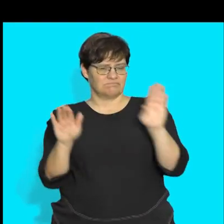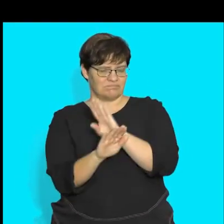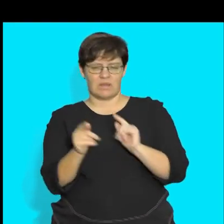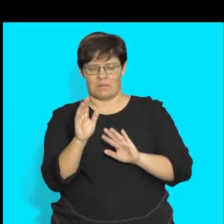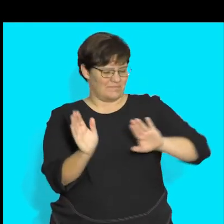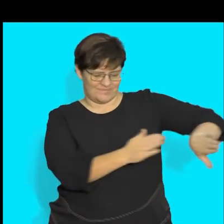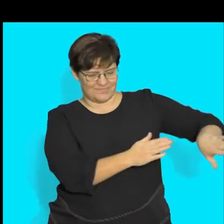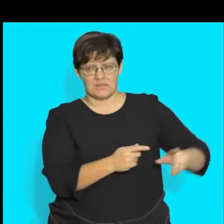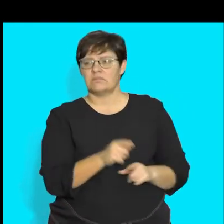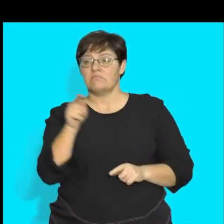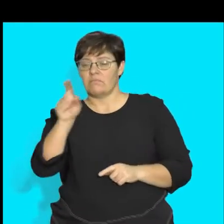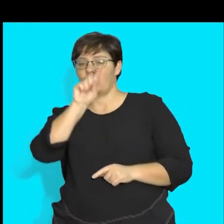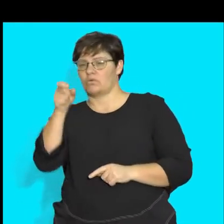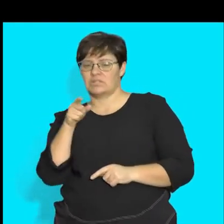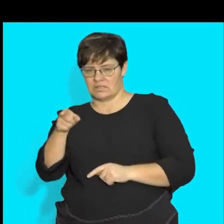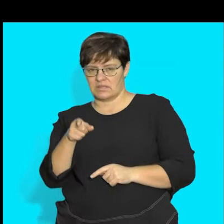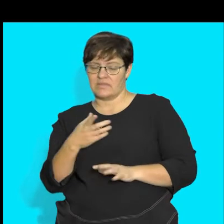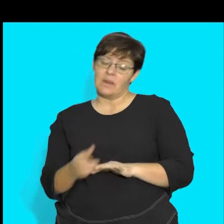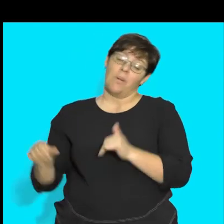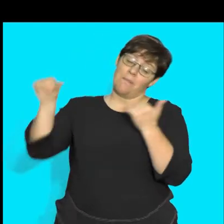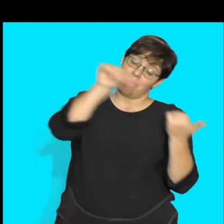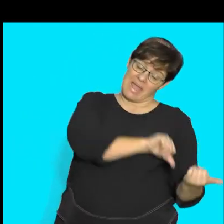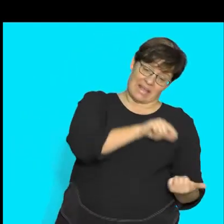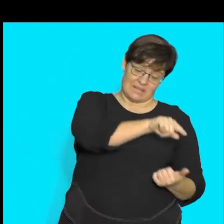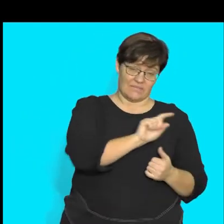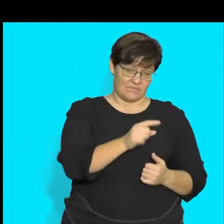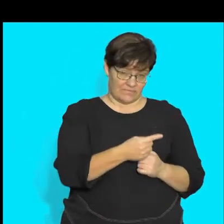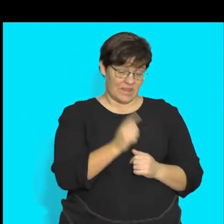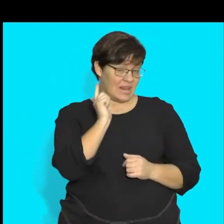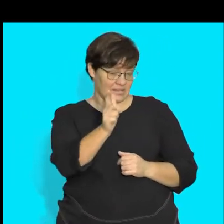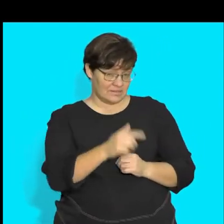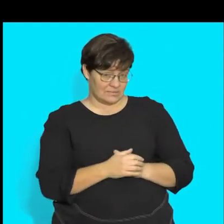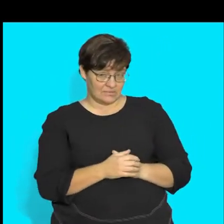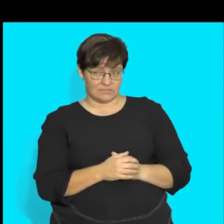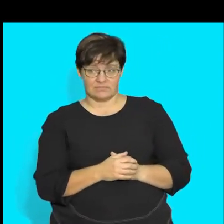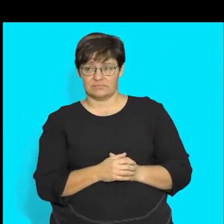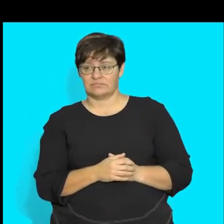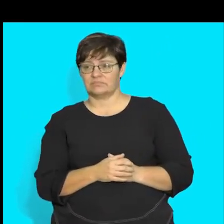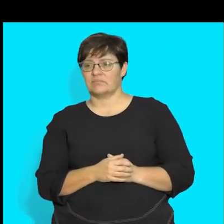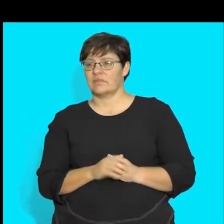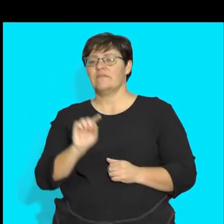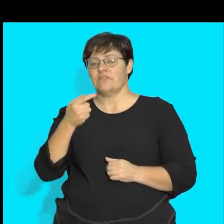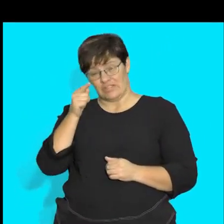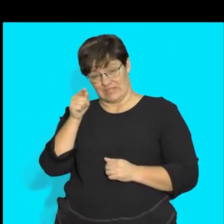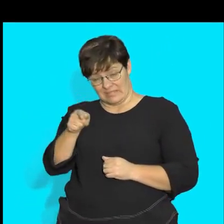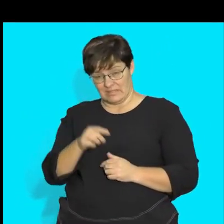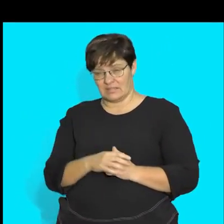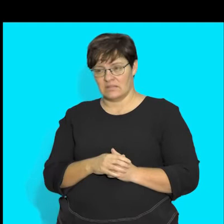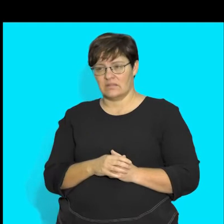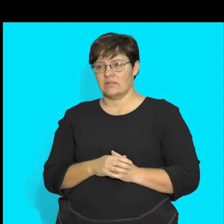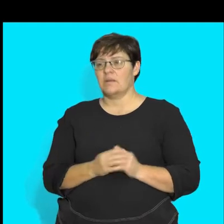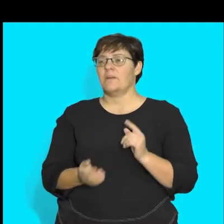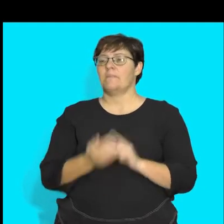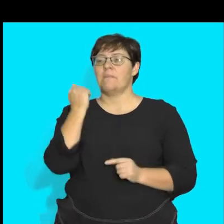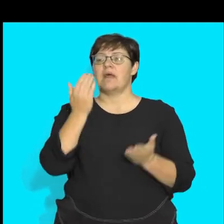mixed up, and so I'm going to move to this question, and then I'm going to come back to that question that was on the previous slide. So let's do